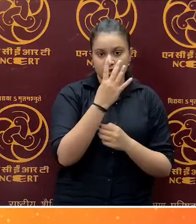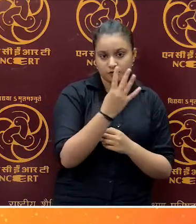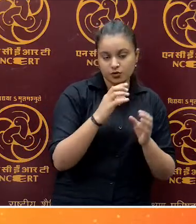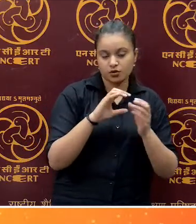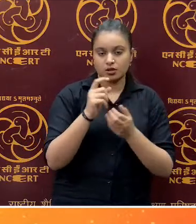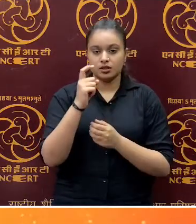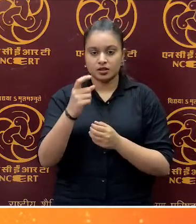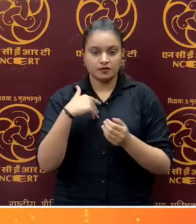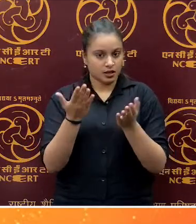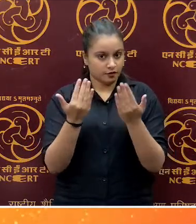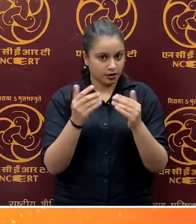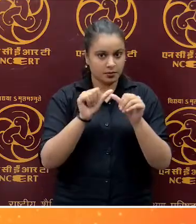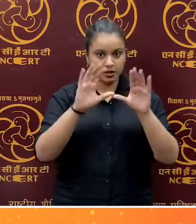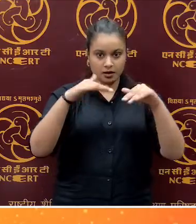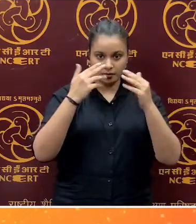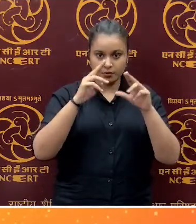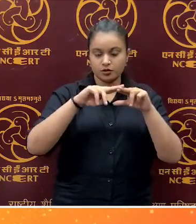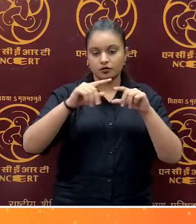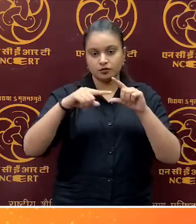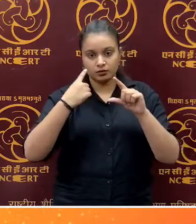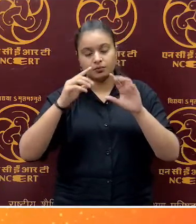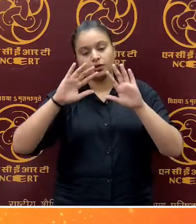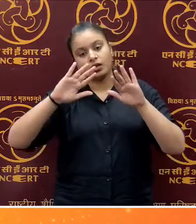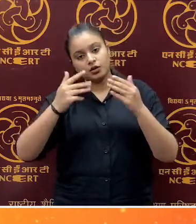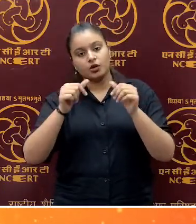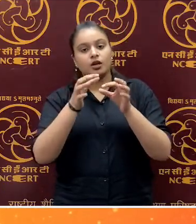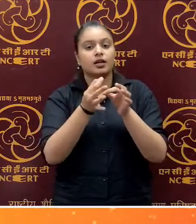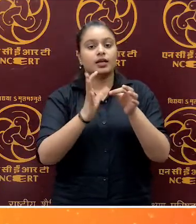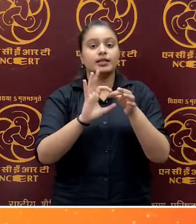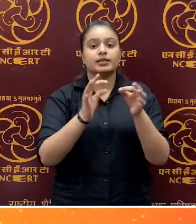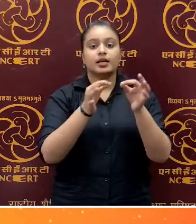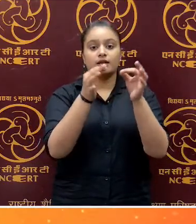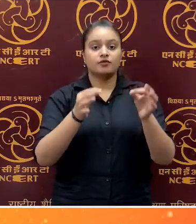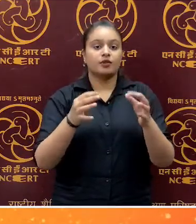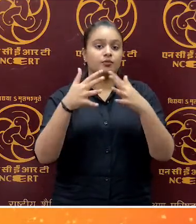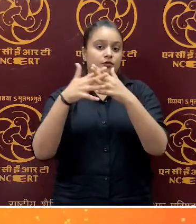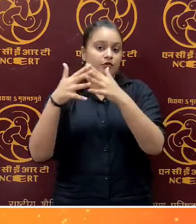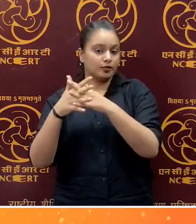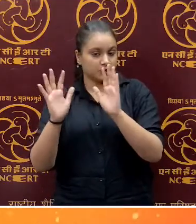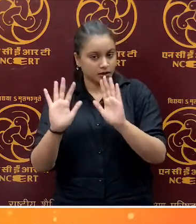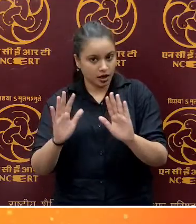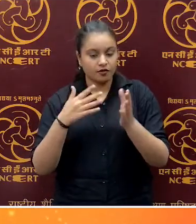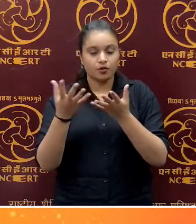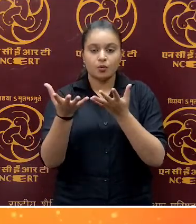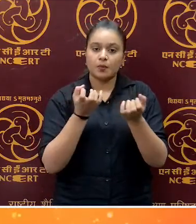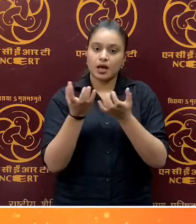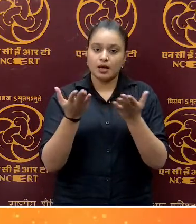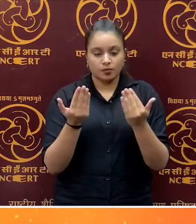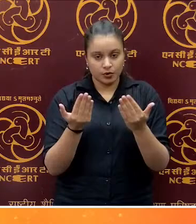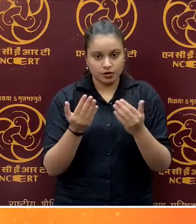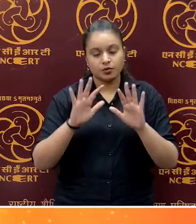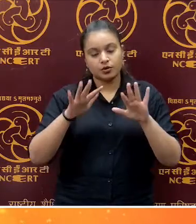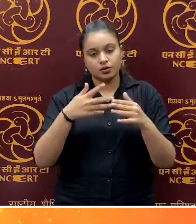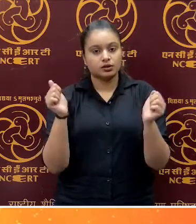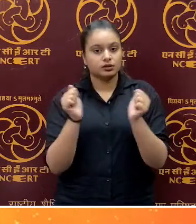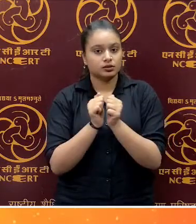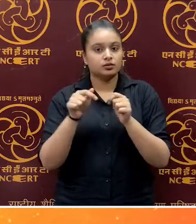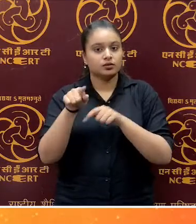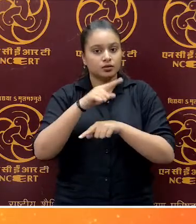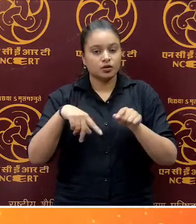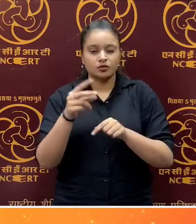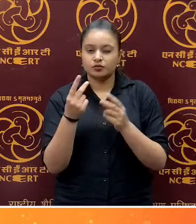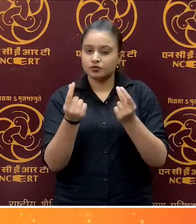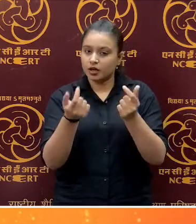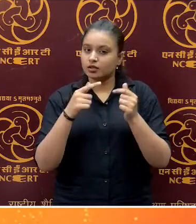are now available on Amazon, Flipkart and NCERT website. You can purchase them from there, and simultaneously you can take a quick